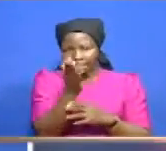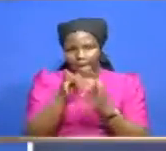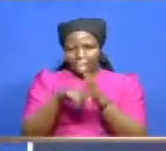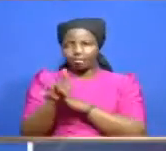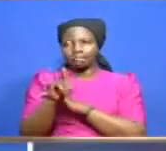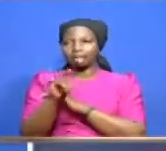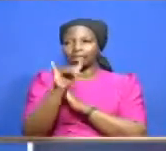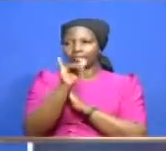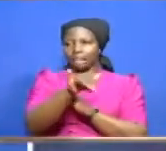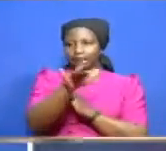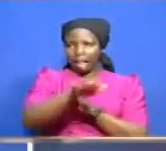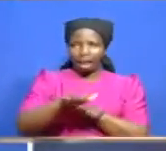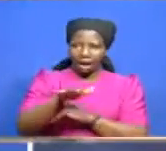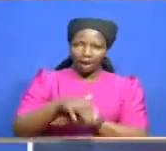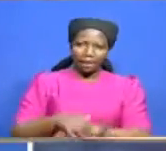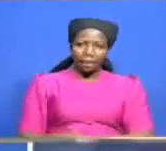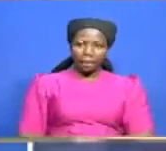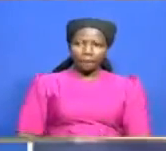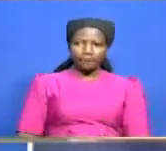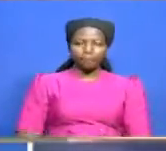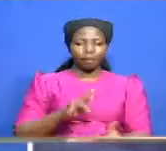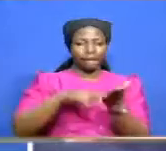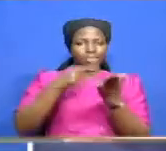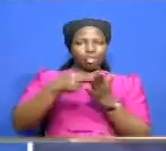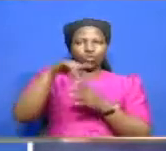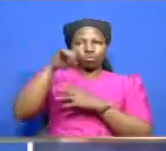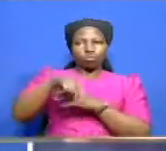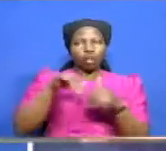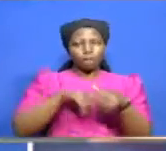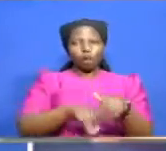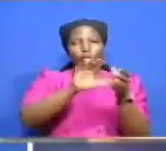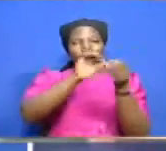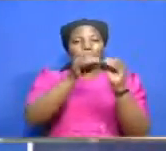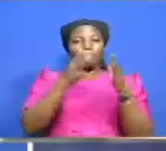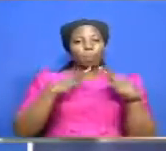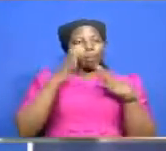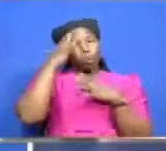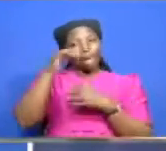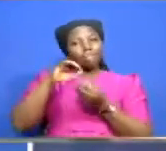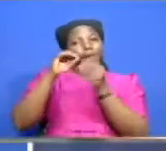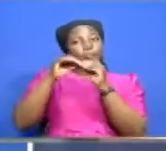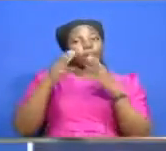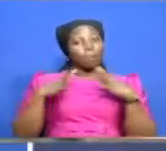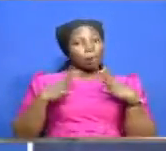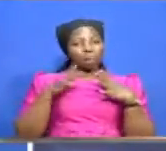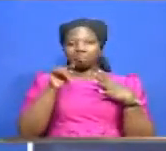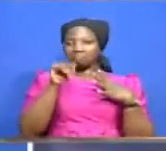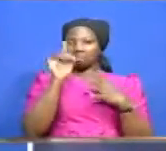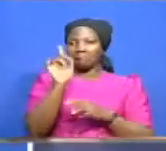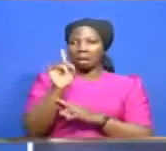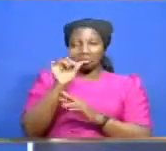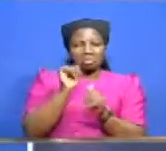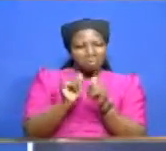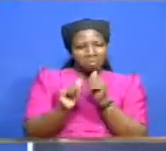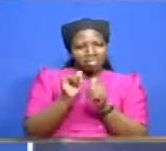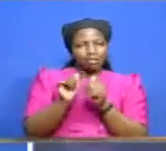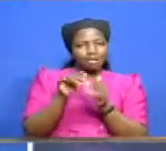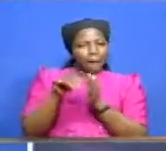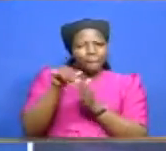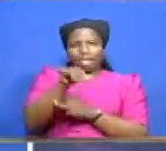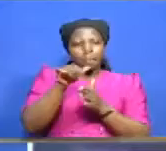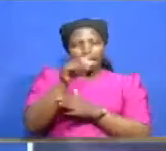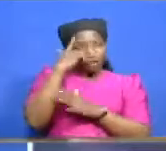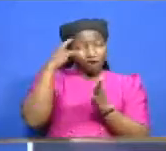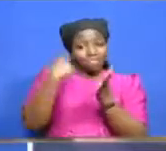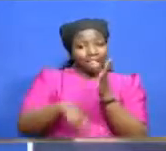that is let resources follow population, because population is the one that pays for taxation,